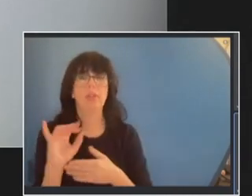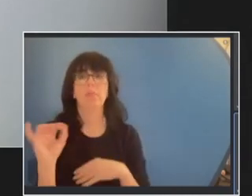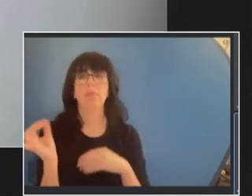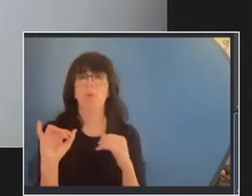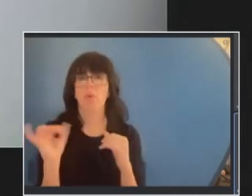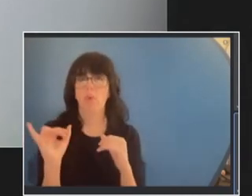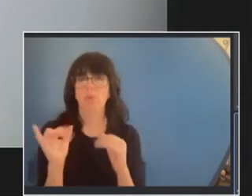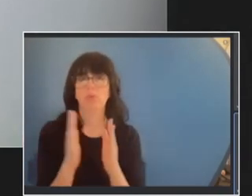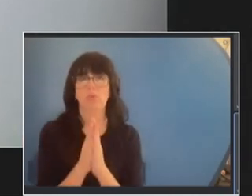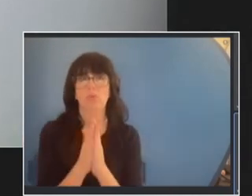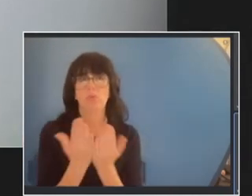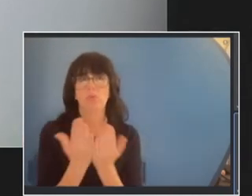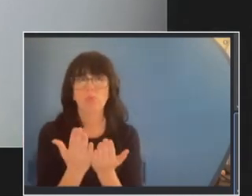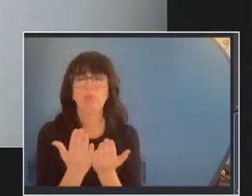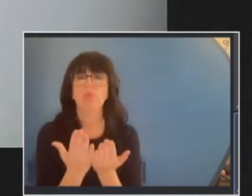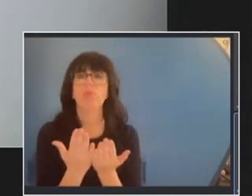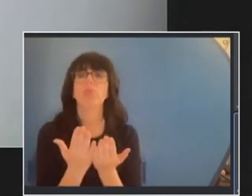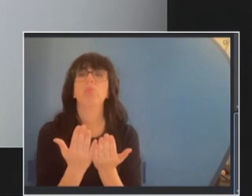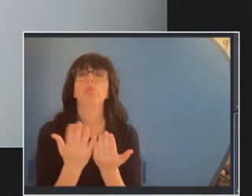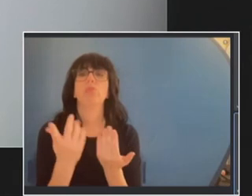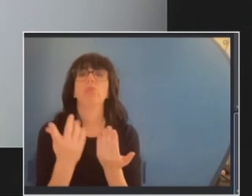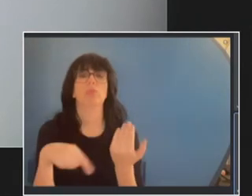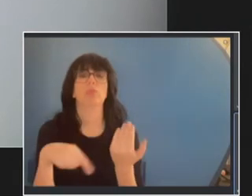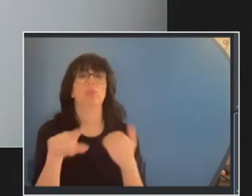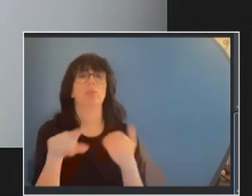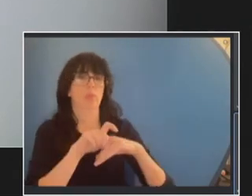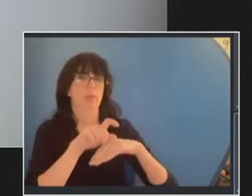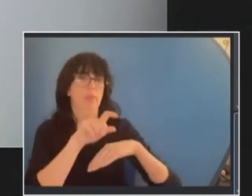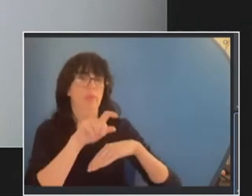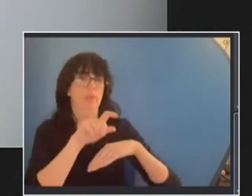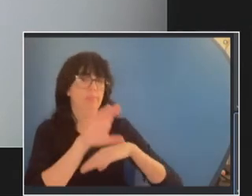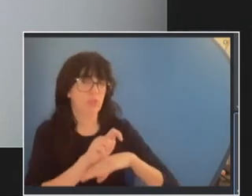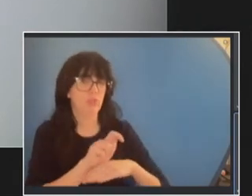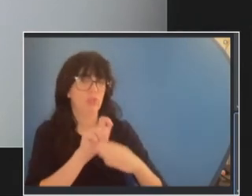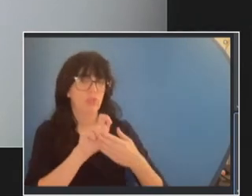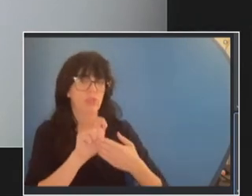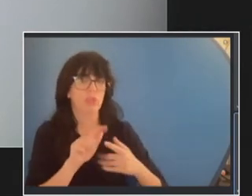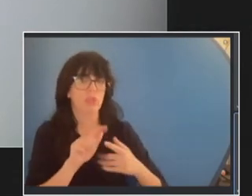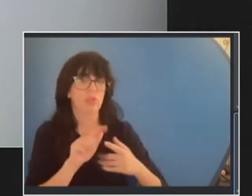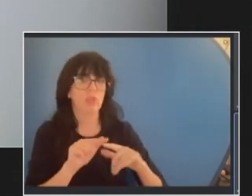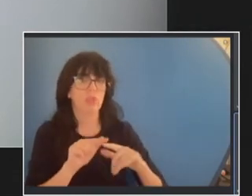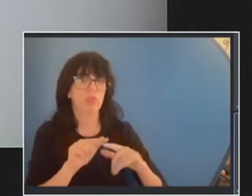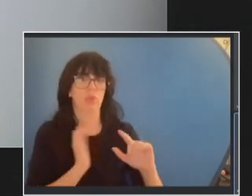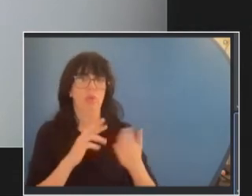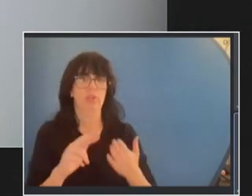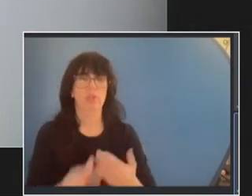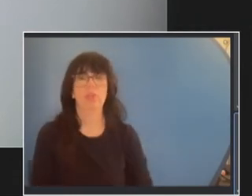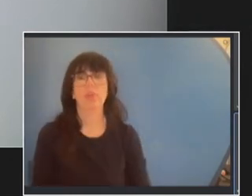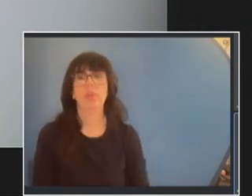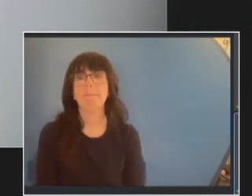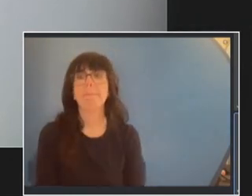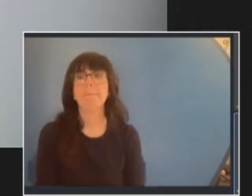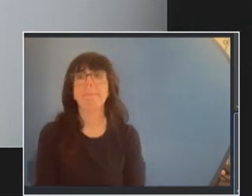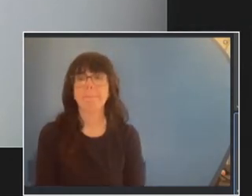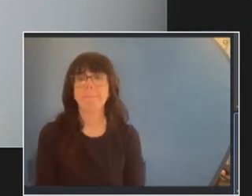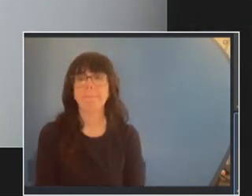that we consulted, that Rob Sanders and I consulted to do our research. So I'm going to turn it back